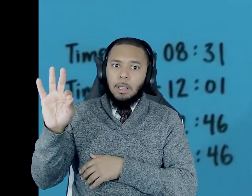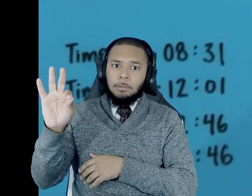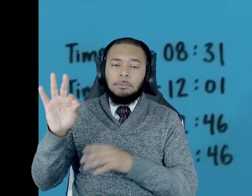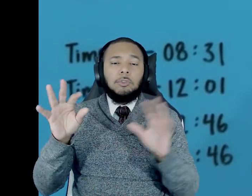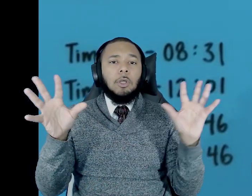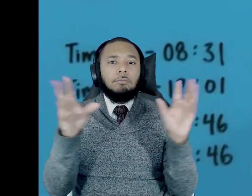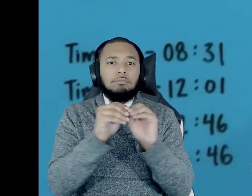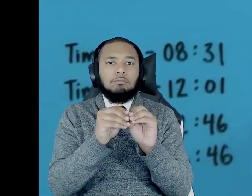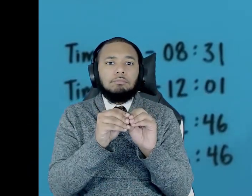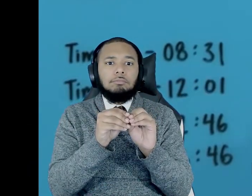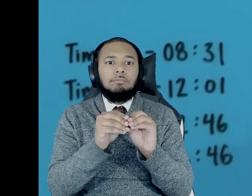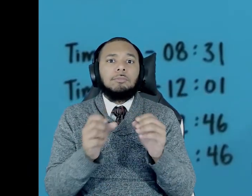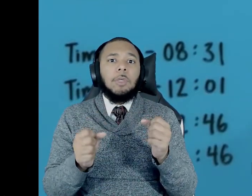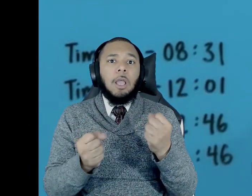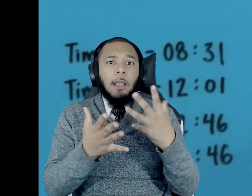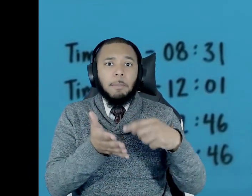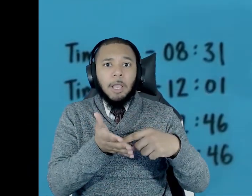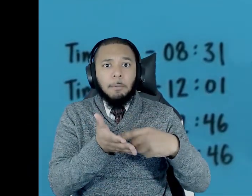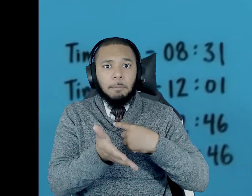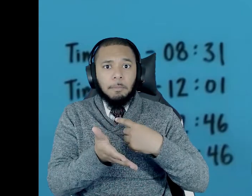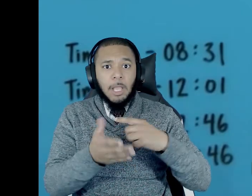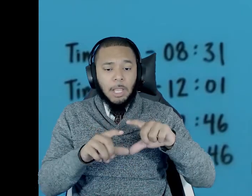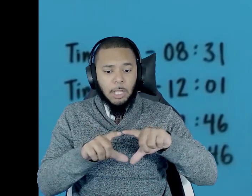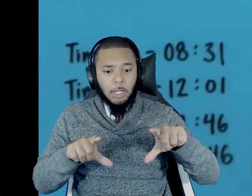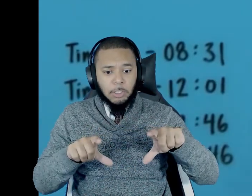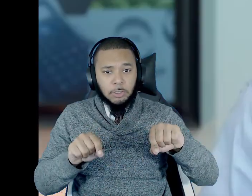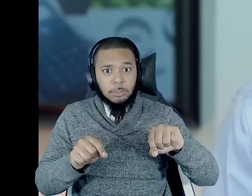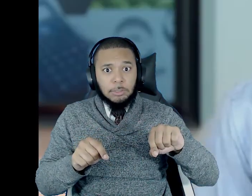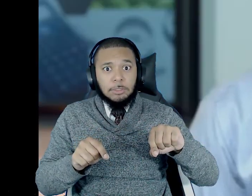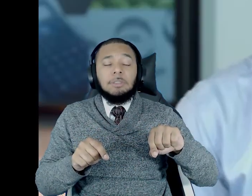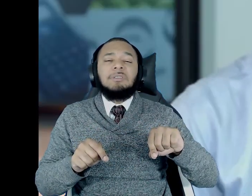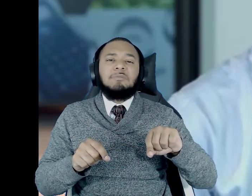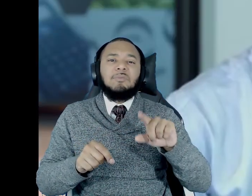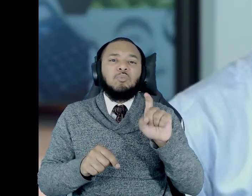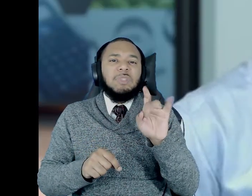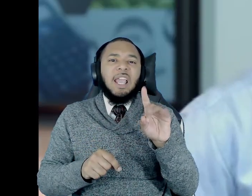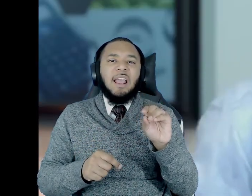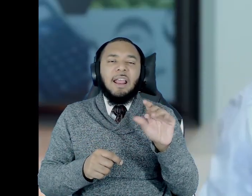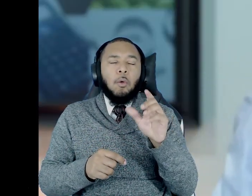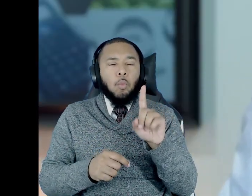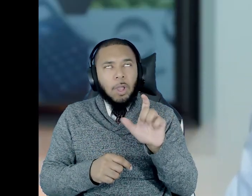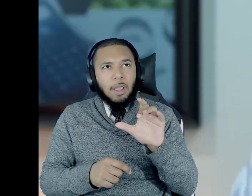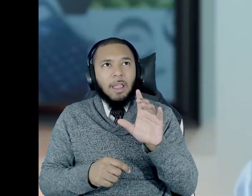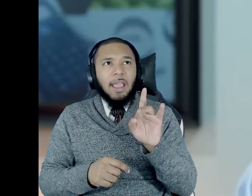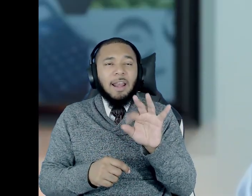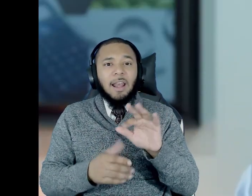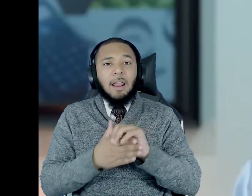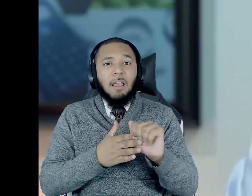$189 on your paycheck. All right, that can buy a lot of food. That can buy books. Buy,